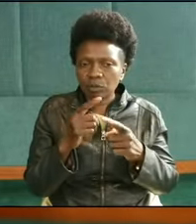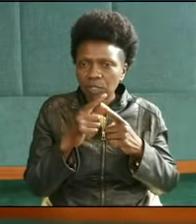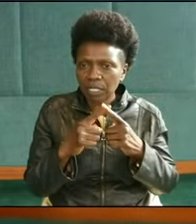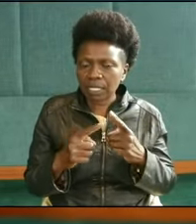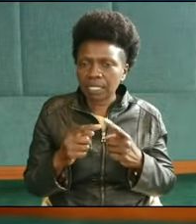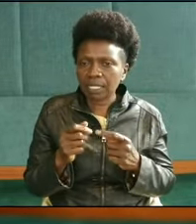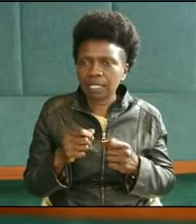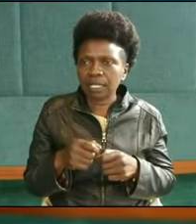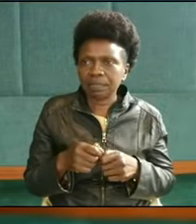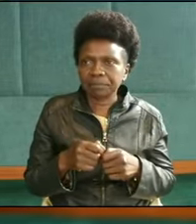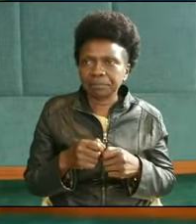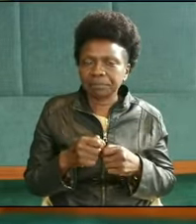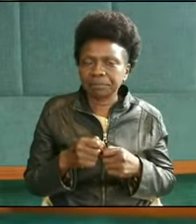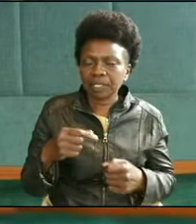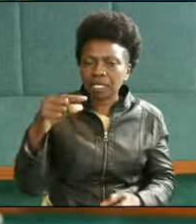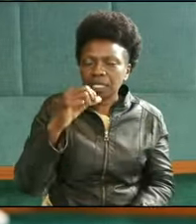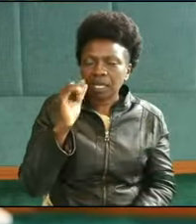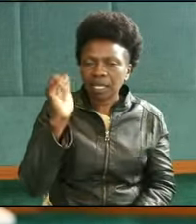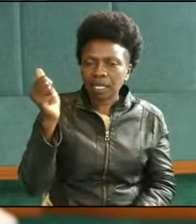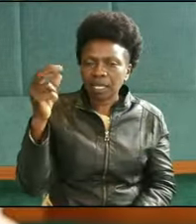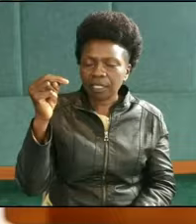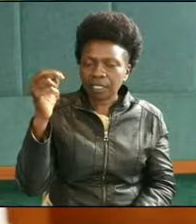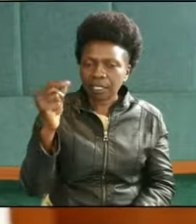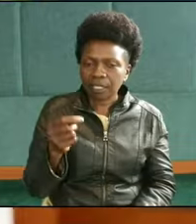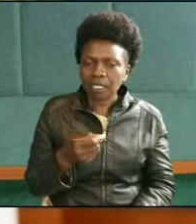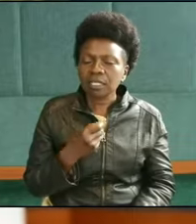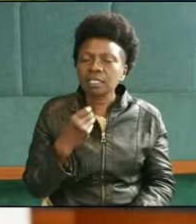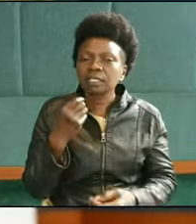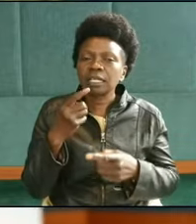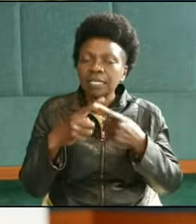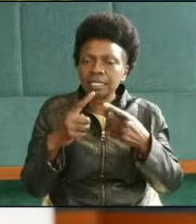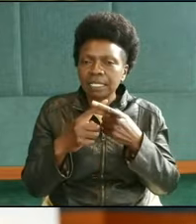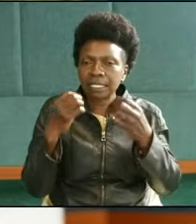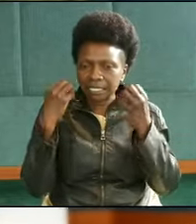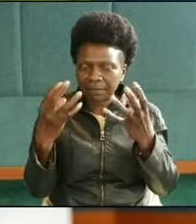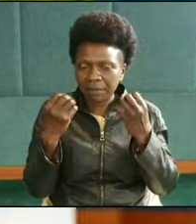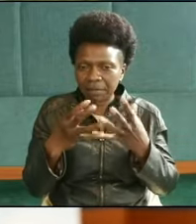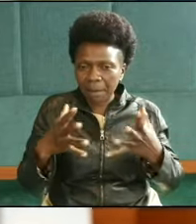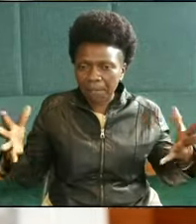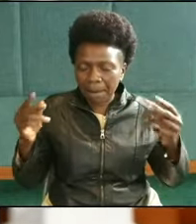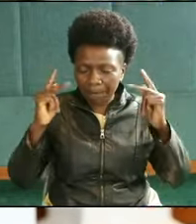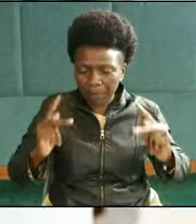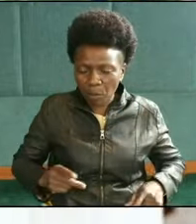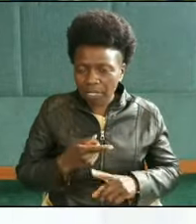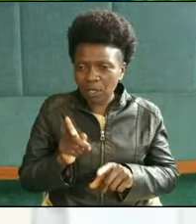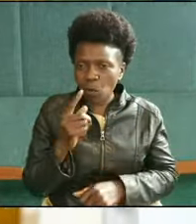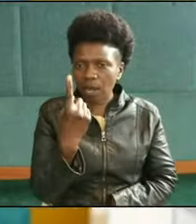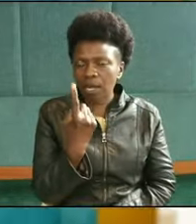giant. And in his time, they killed several giants. But the